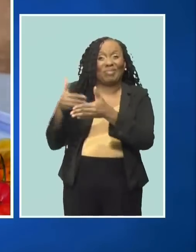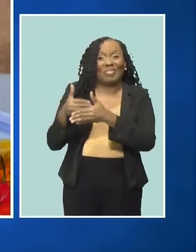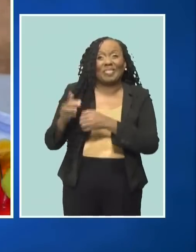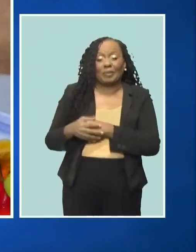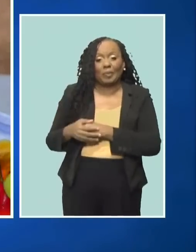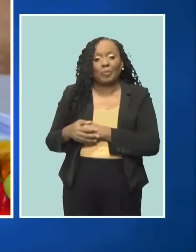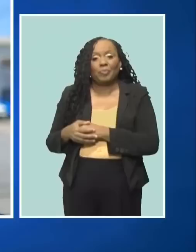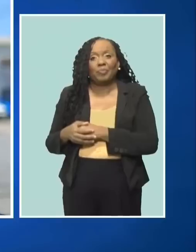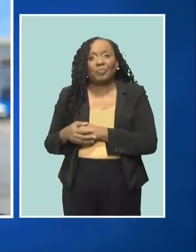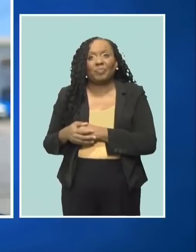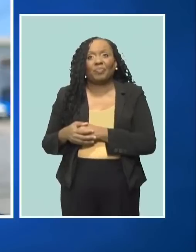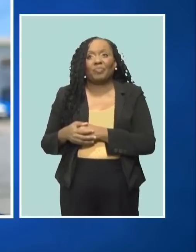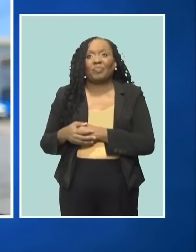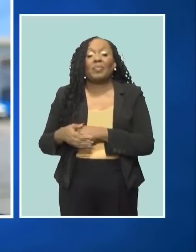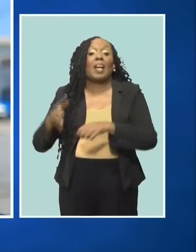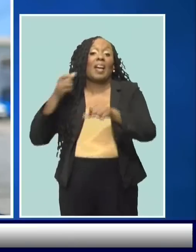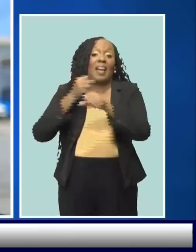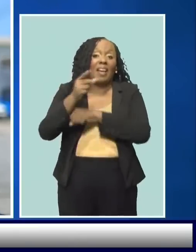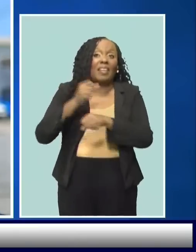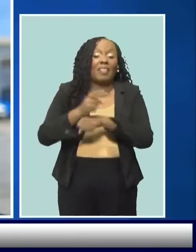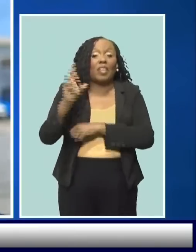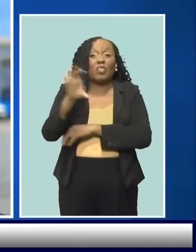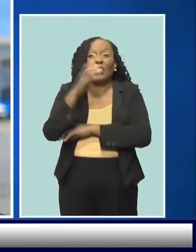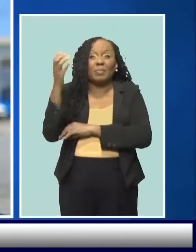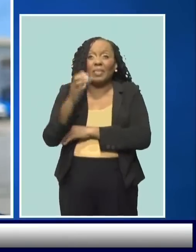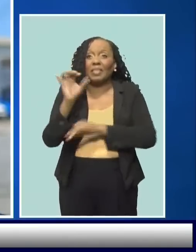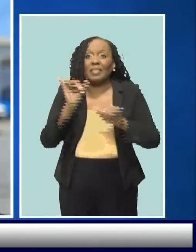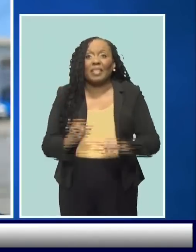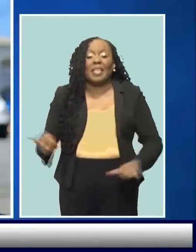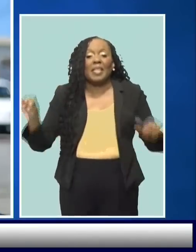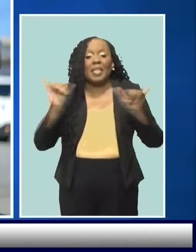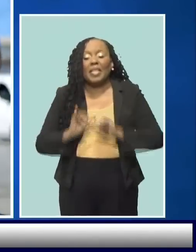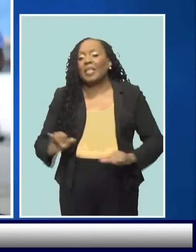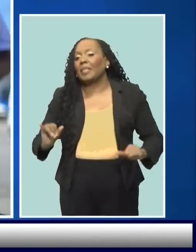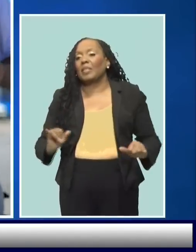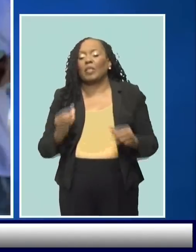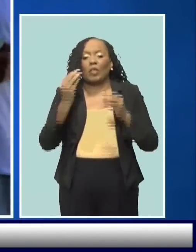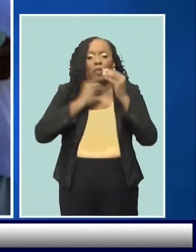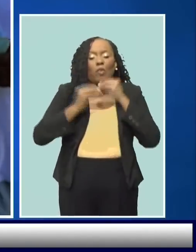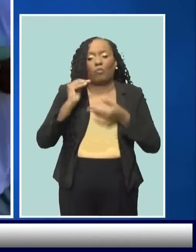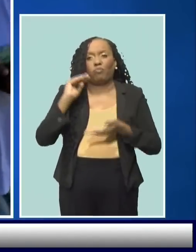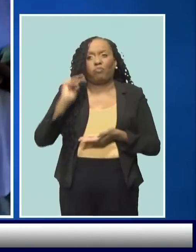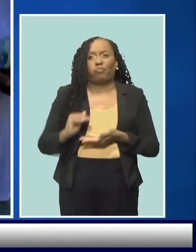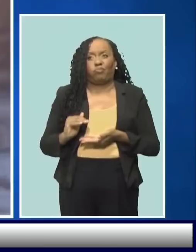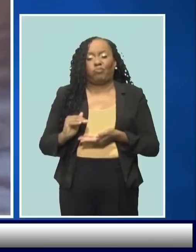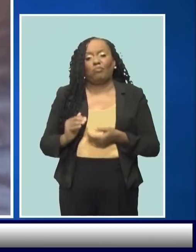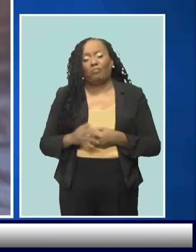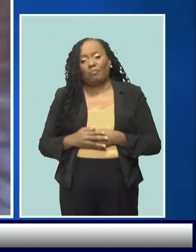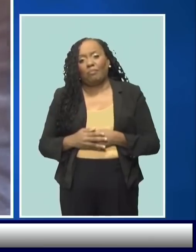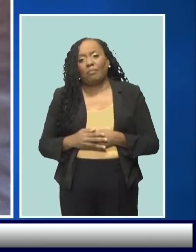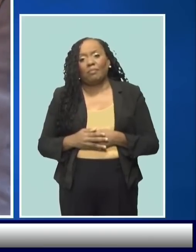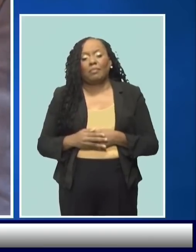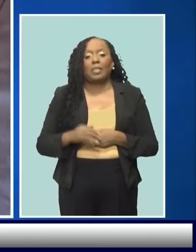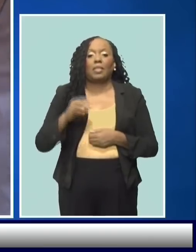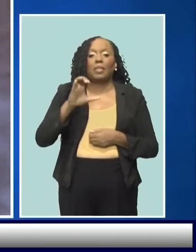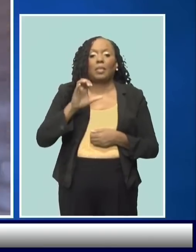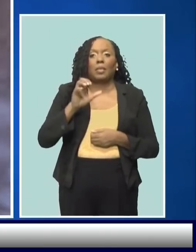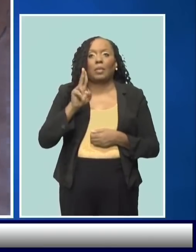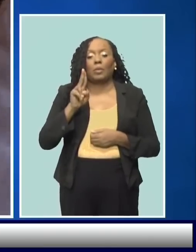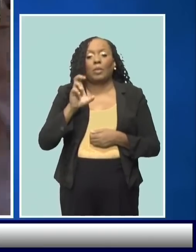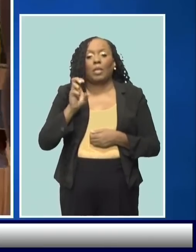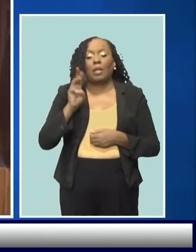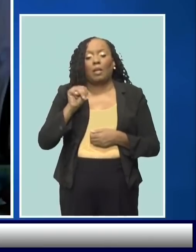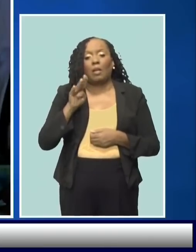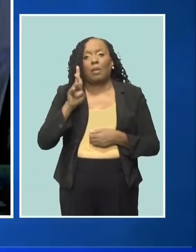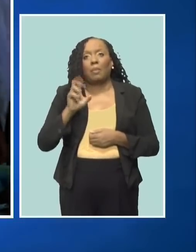Christmas it's be like this. Every Christmas, it has got a food shortage. Every Christmas, we sell cucumbers that are already down here up to